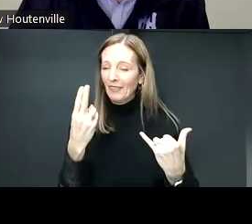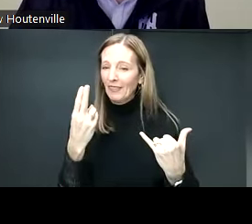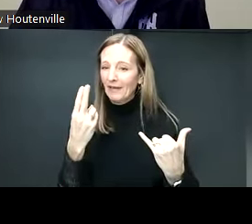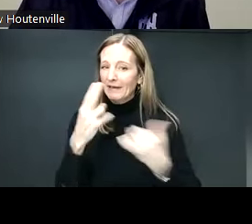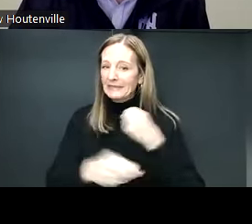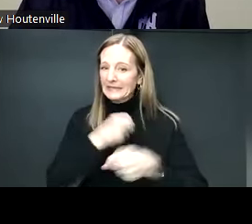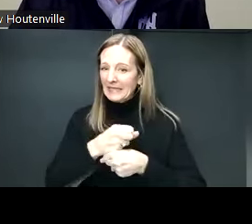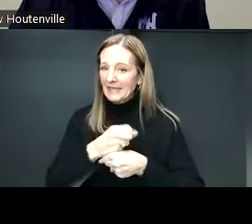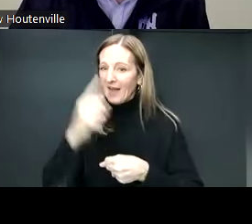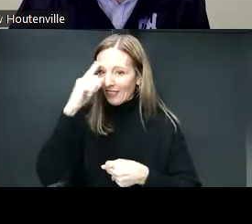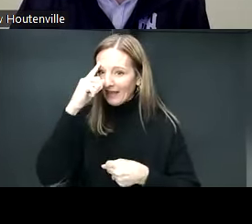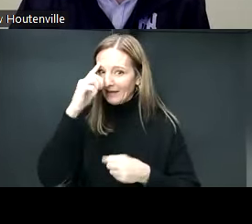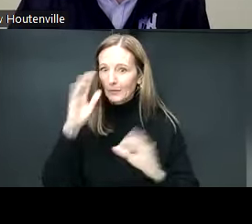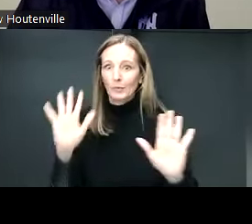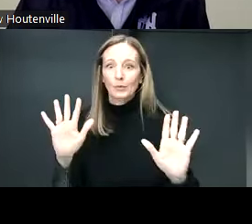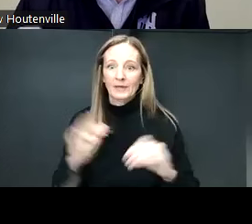believe. Hard to believe.